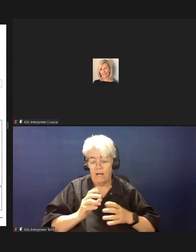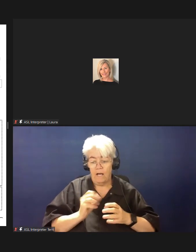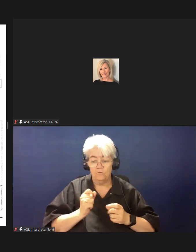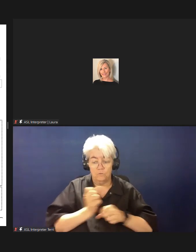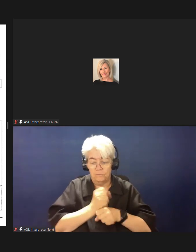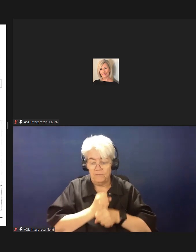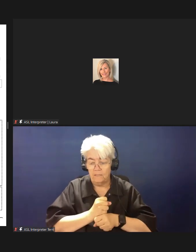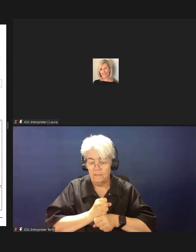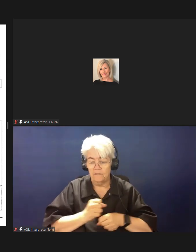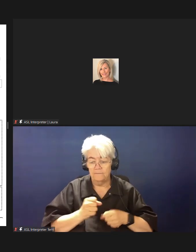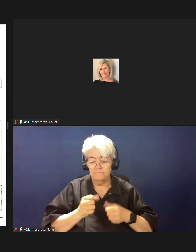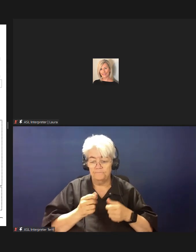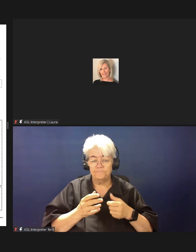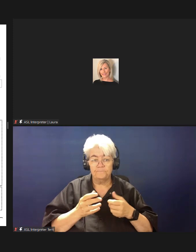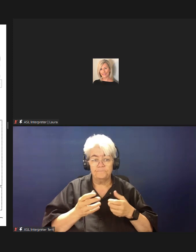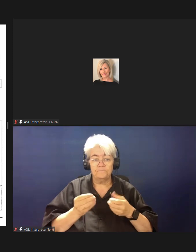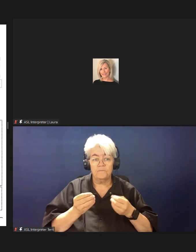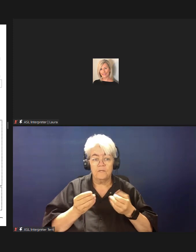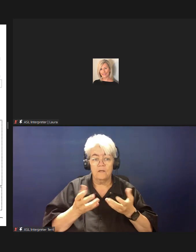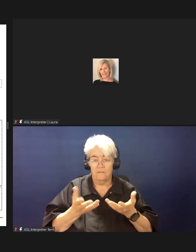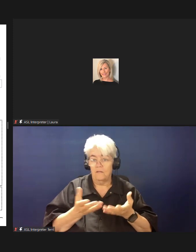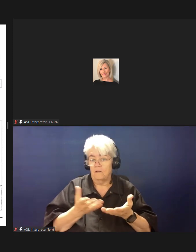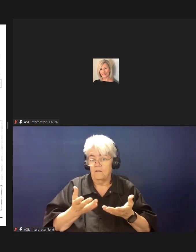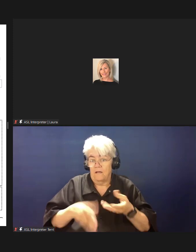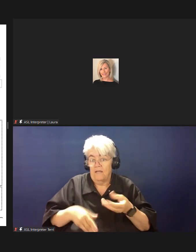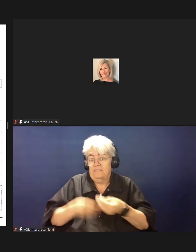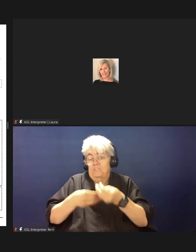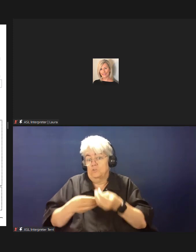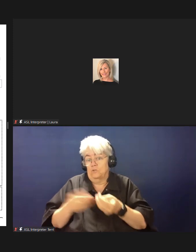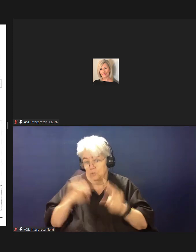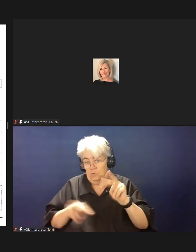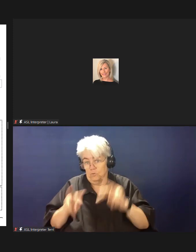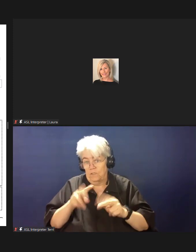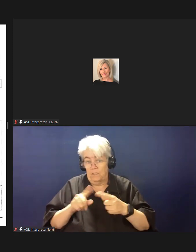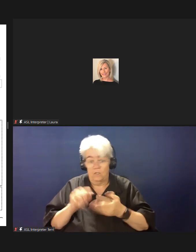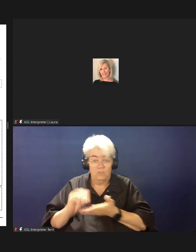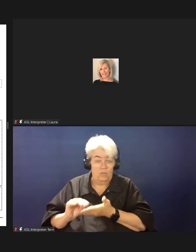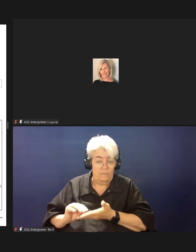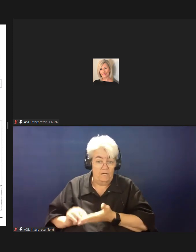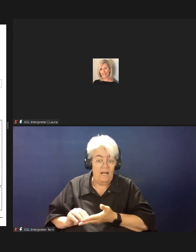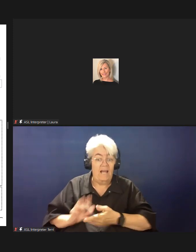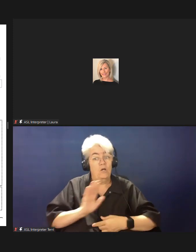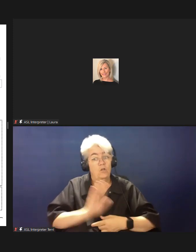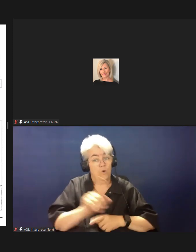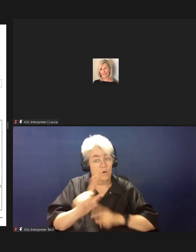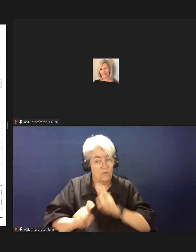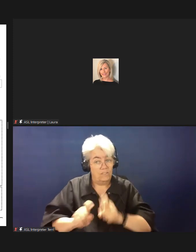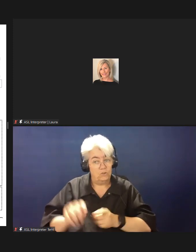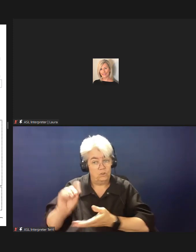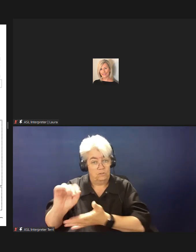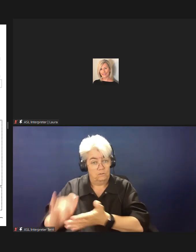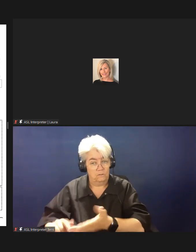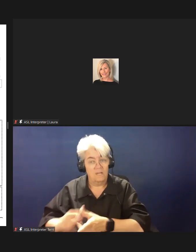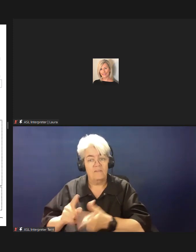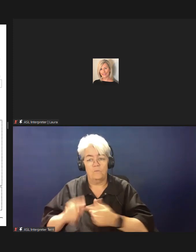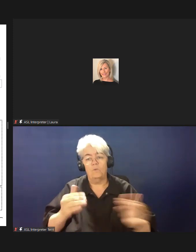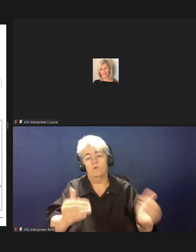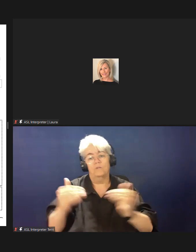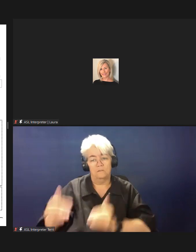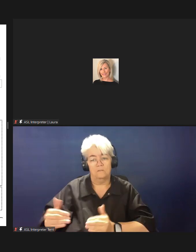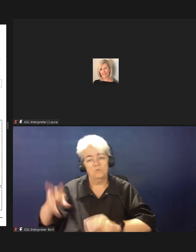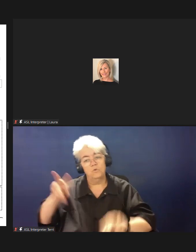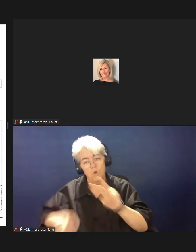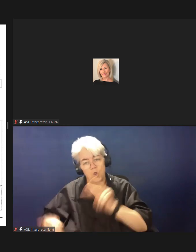or documenting any of the results. And after we take a look at any questions you might have, we're going to move on to the